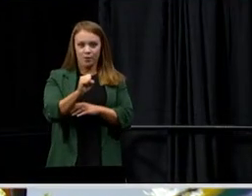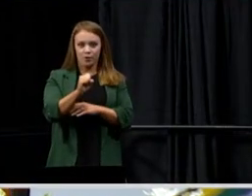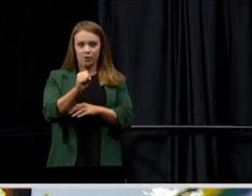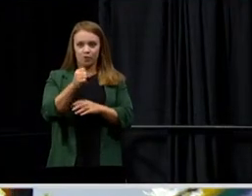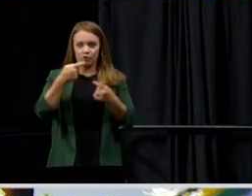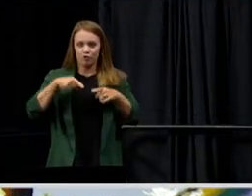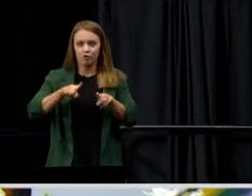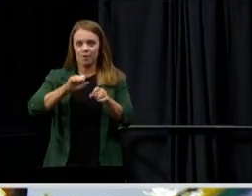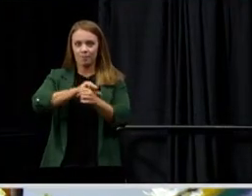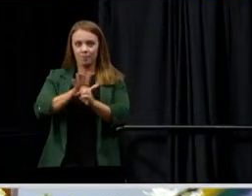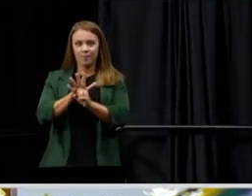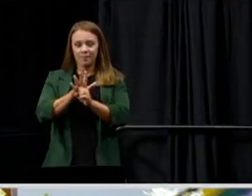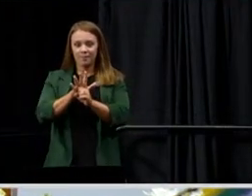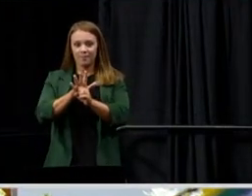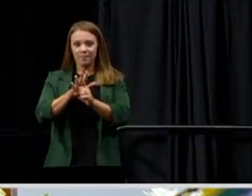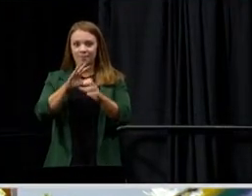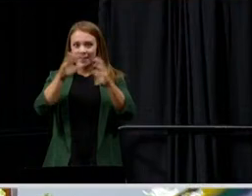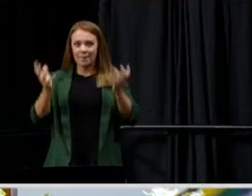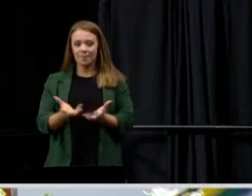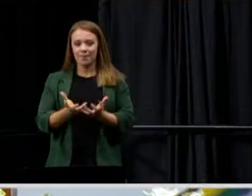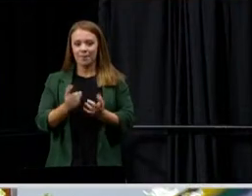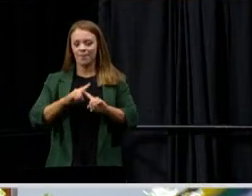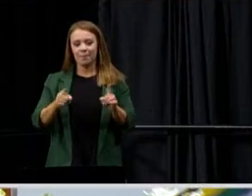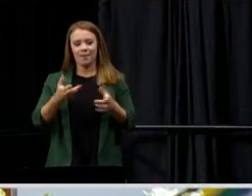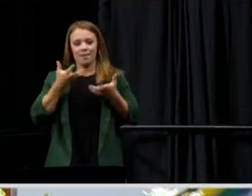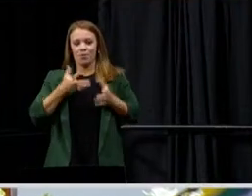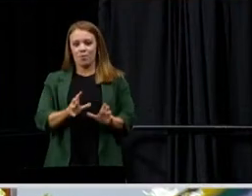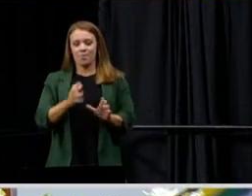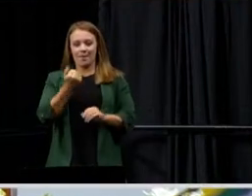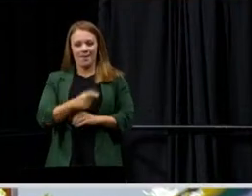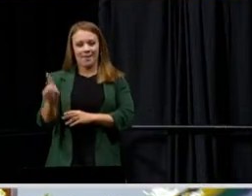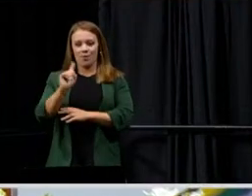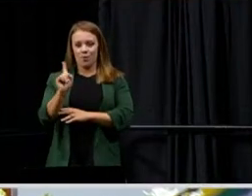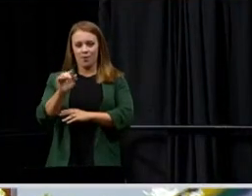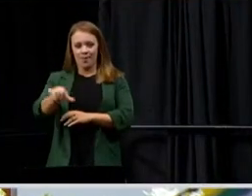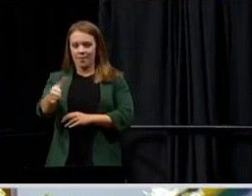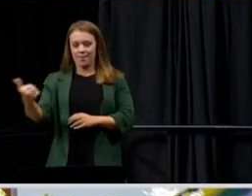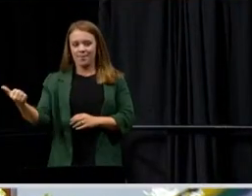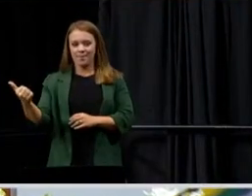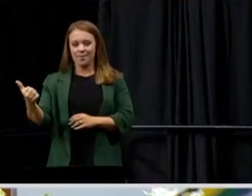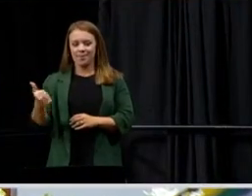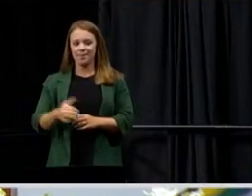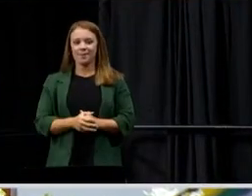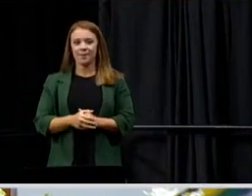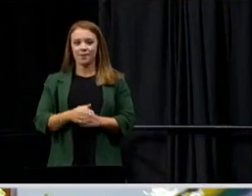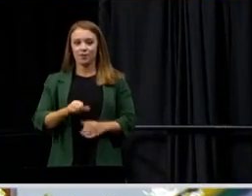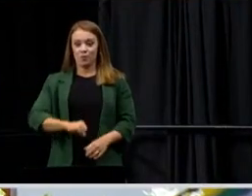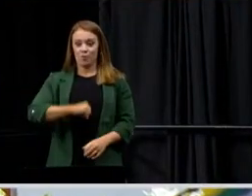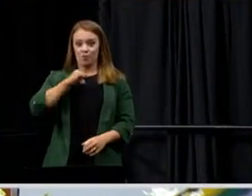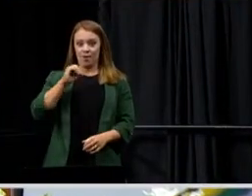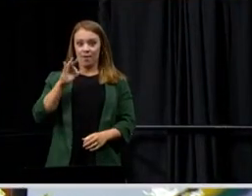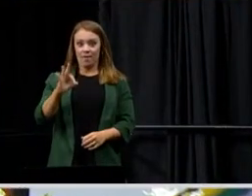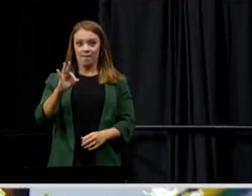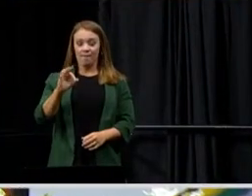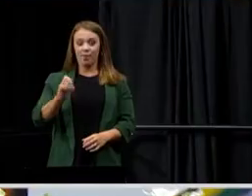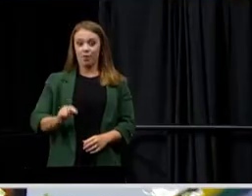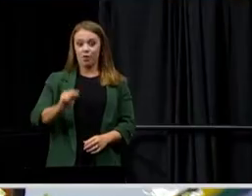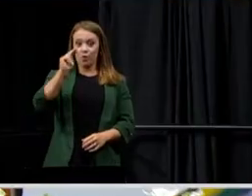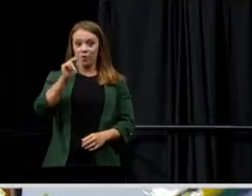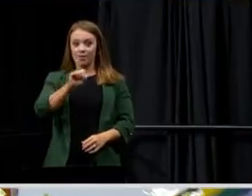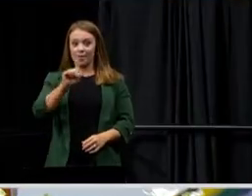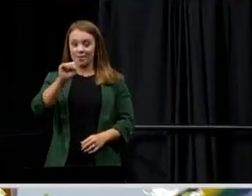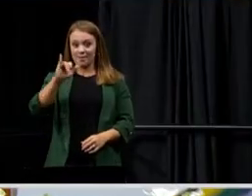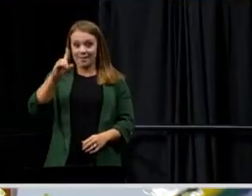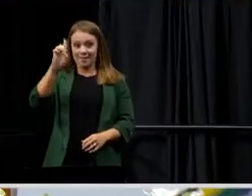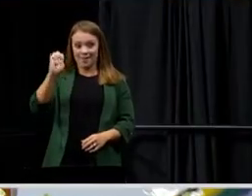I would not have wanted to be anywhere else. Station Nation, and the pride of the North Side, welcomed and accepted